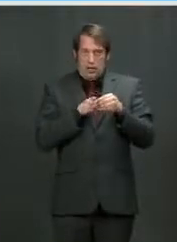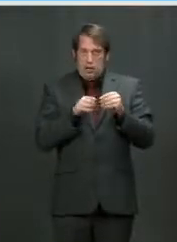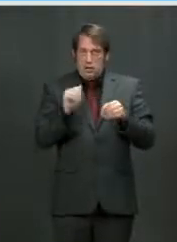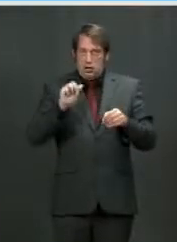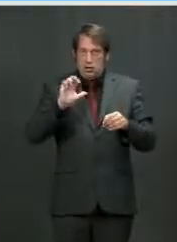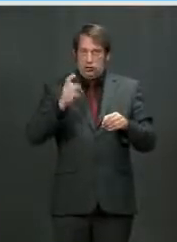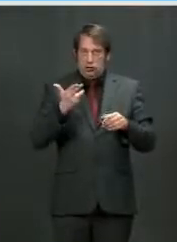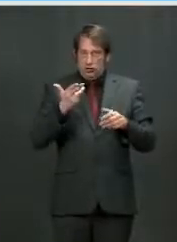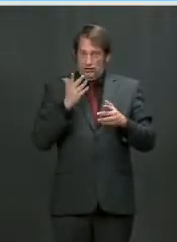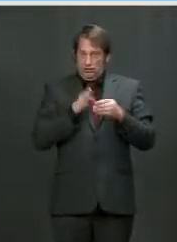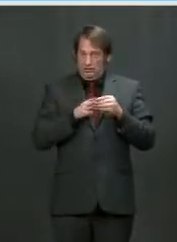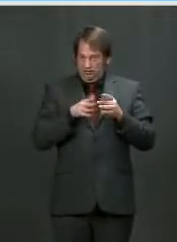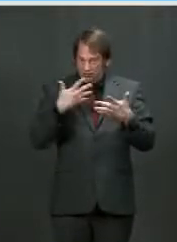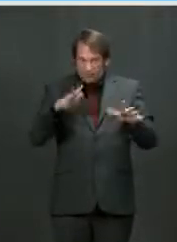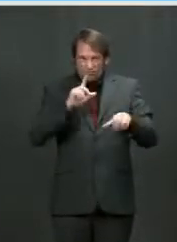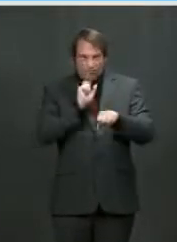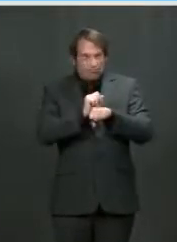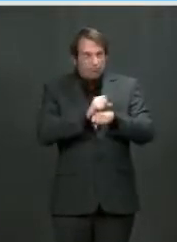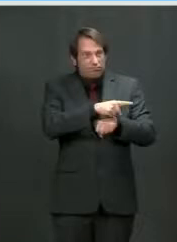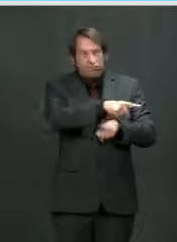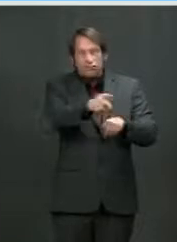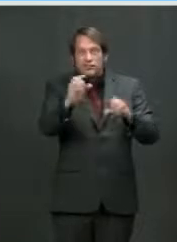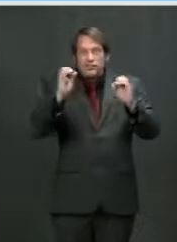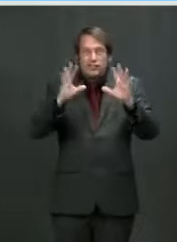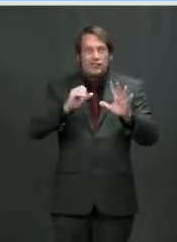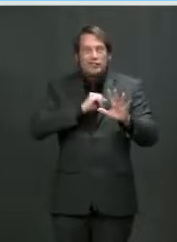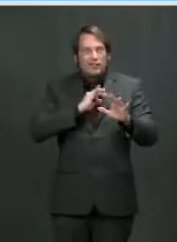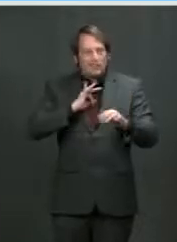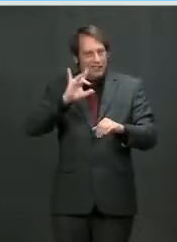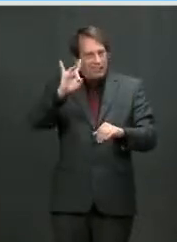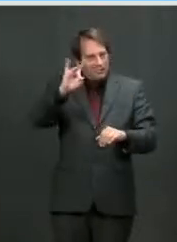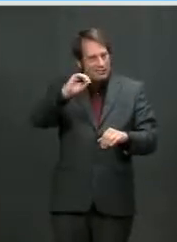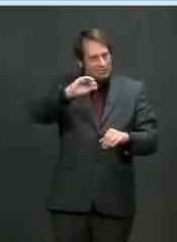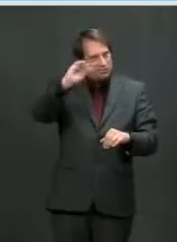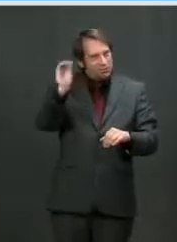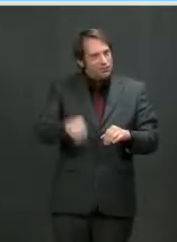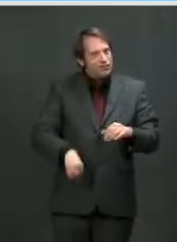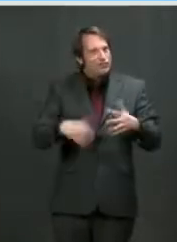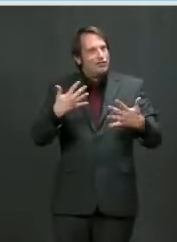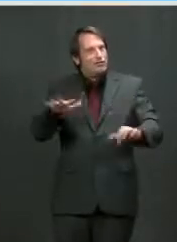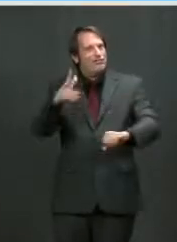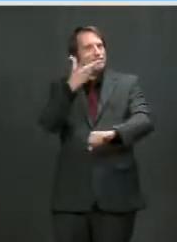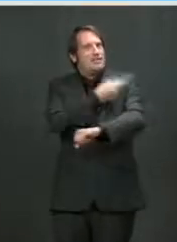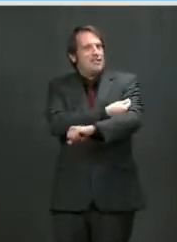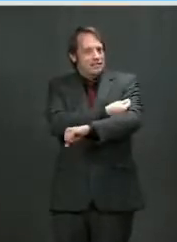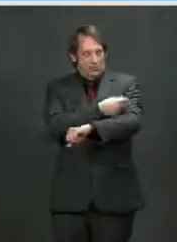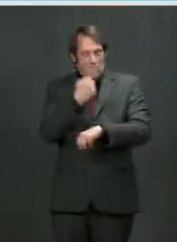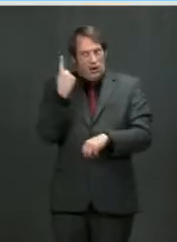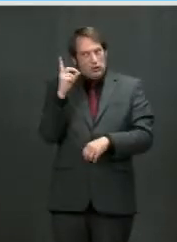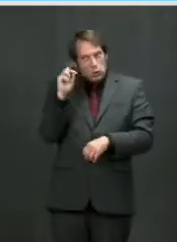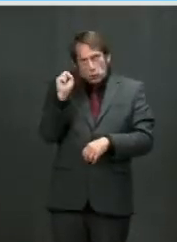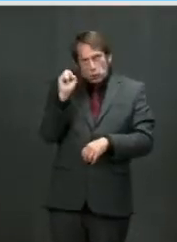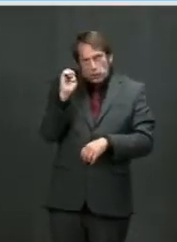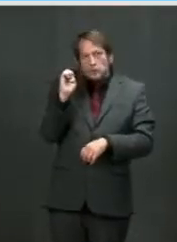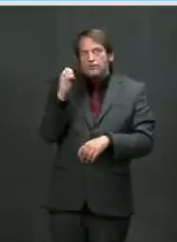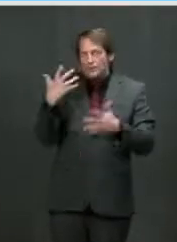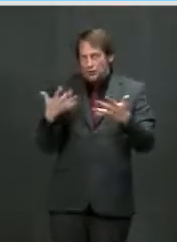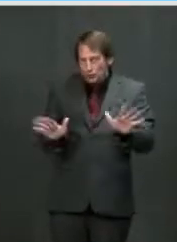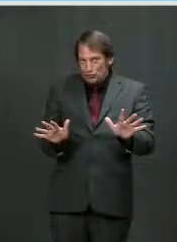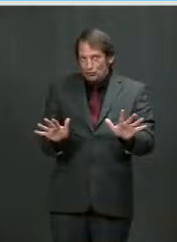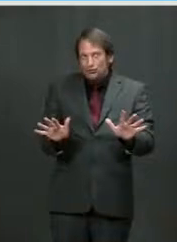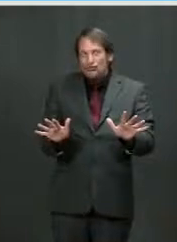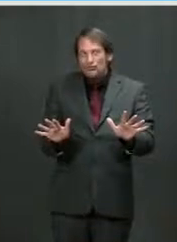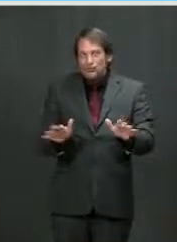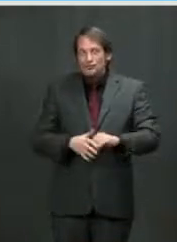staff, and childcare workers across this country had received at least one dose of a COVID-19 vaccine. That's nearly